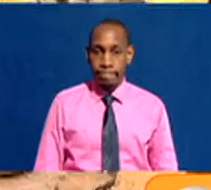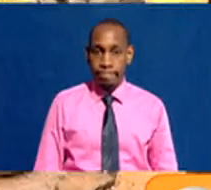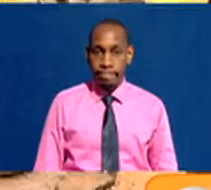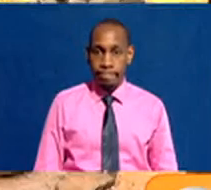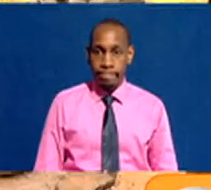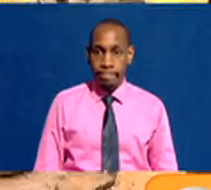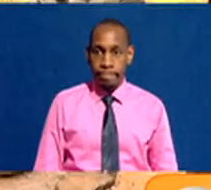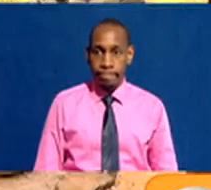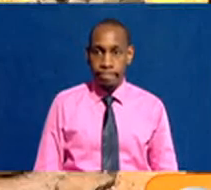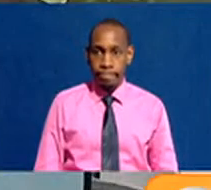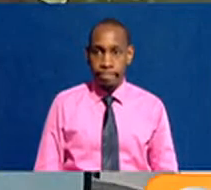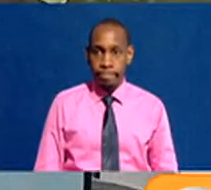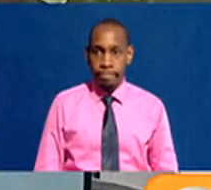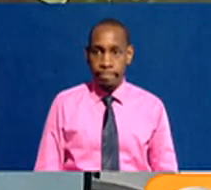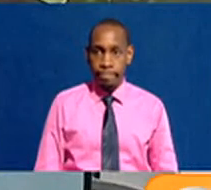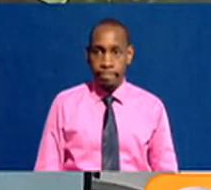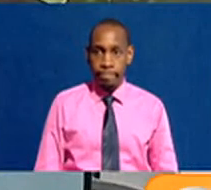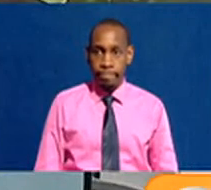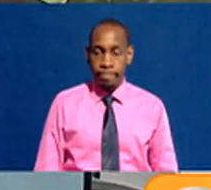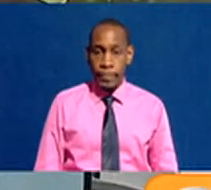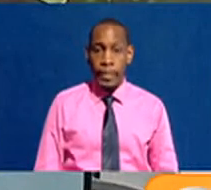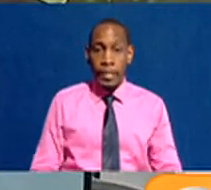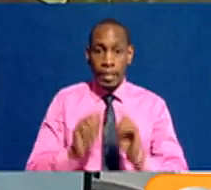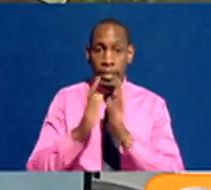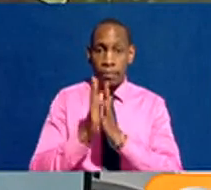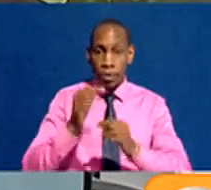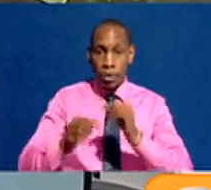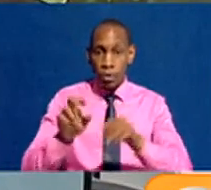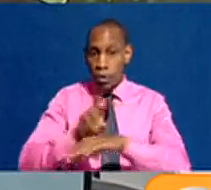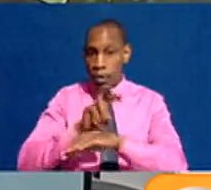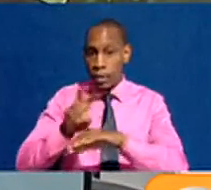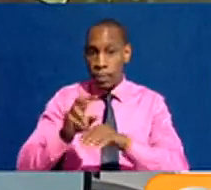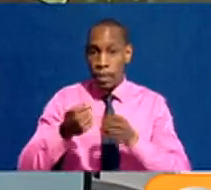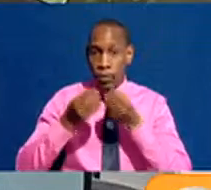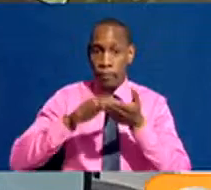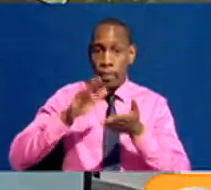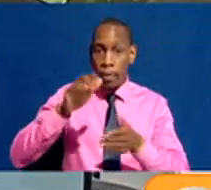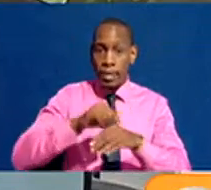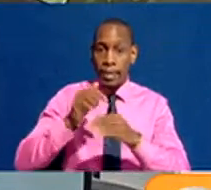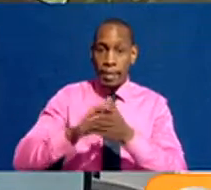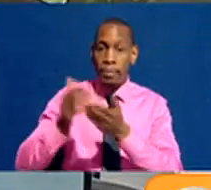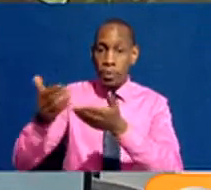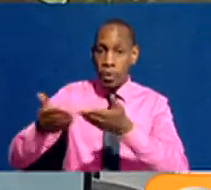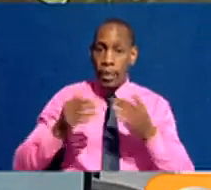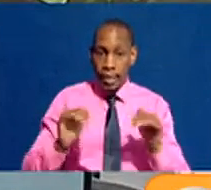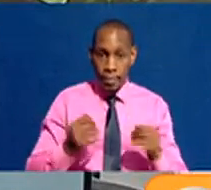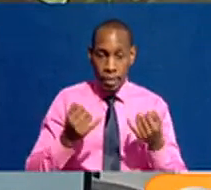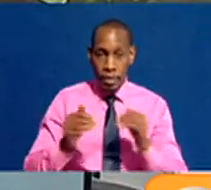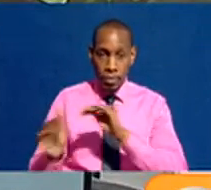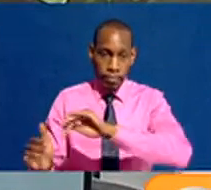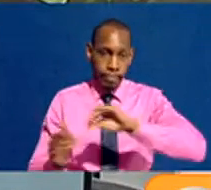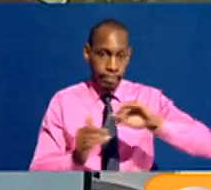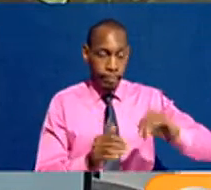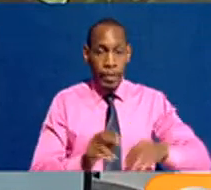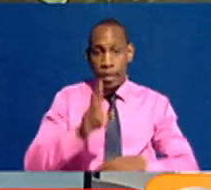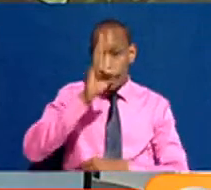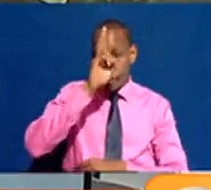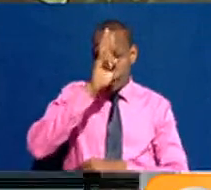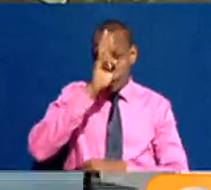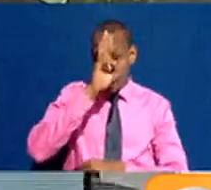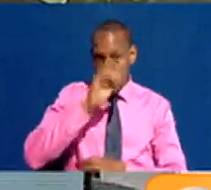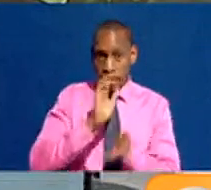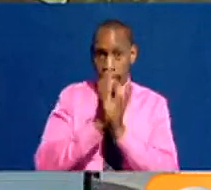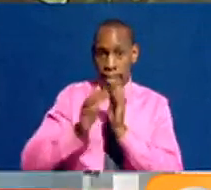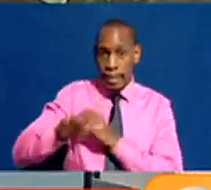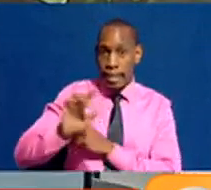Kiambu County. And that's a story we're following closely. We'll give you more updates as and when we get them. But elsewhere, police in the